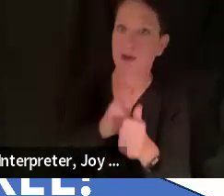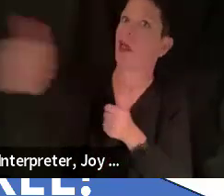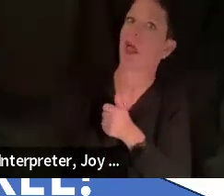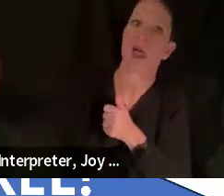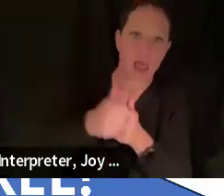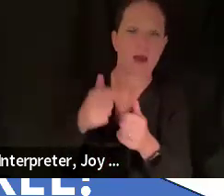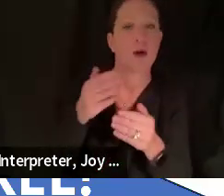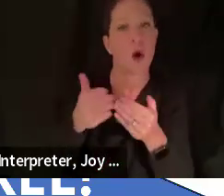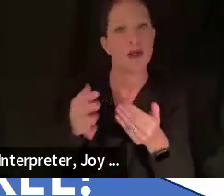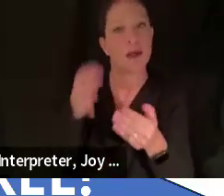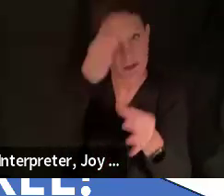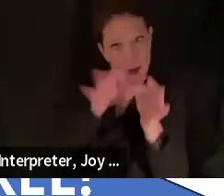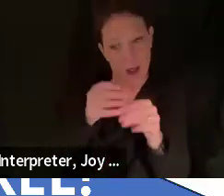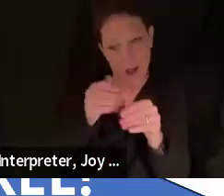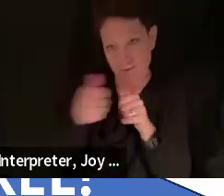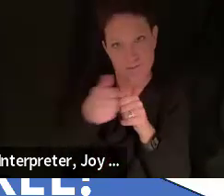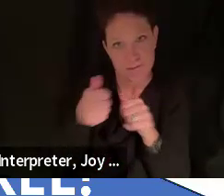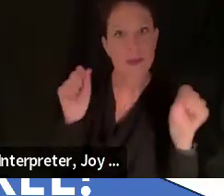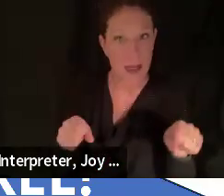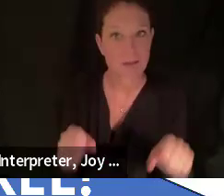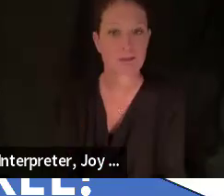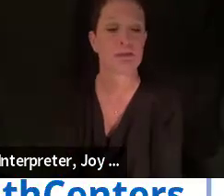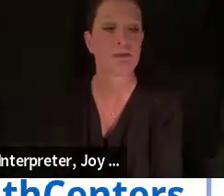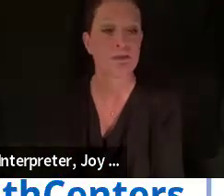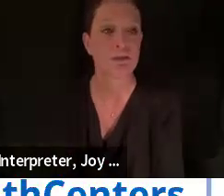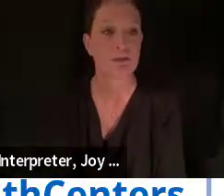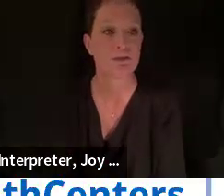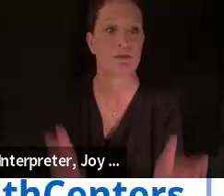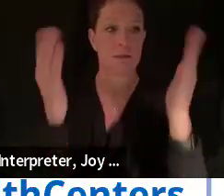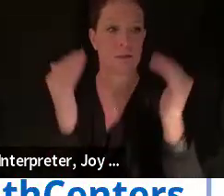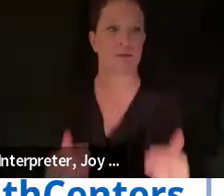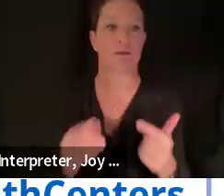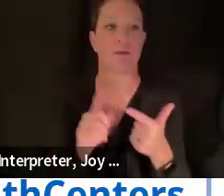further distance if one is located in your area.